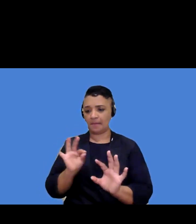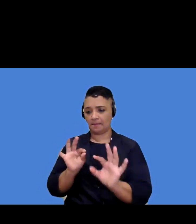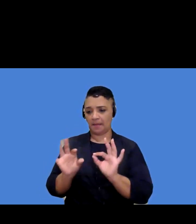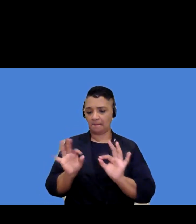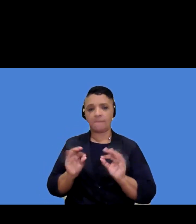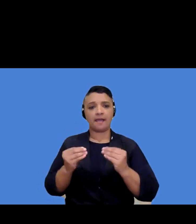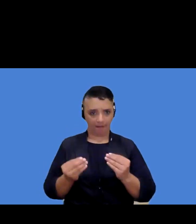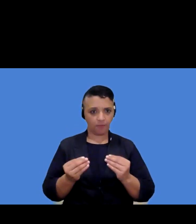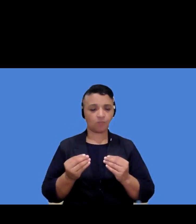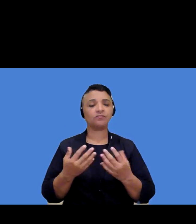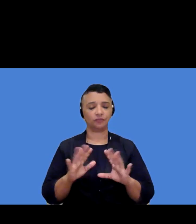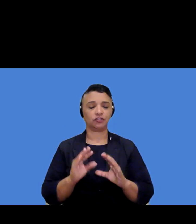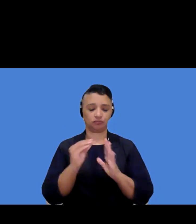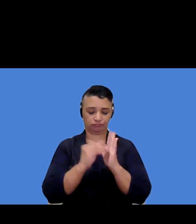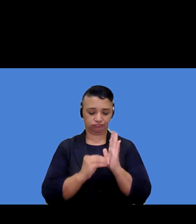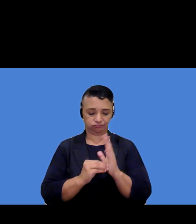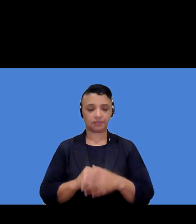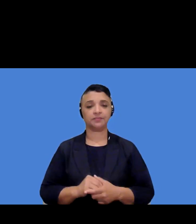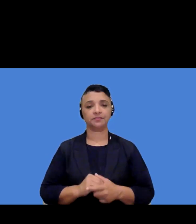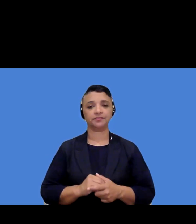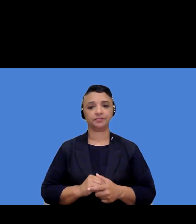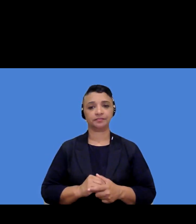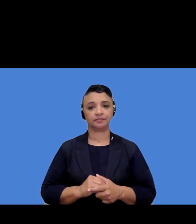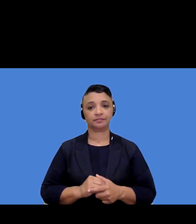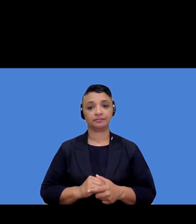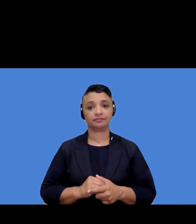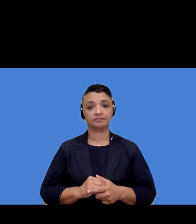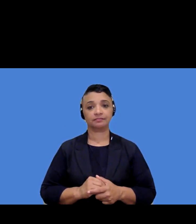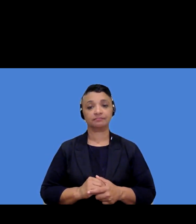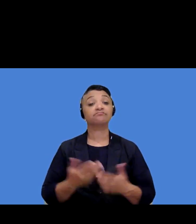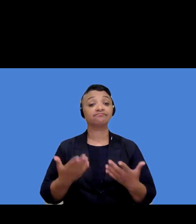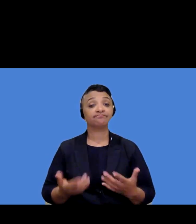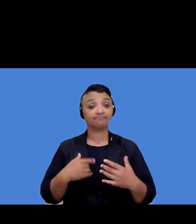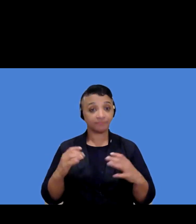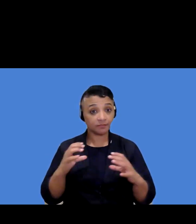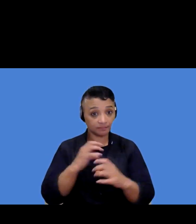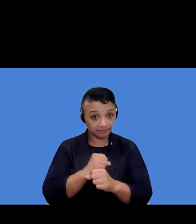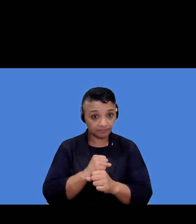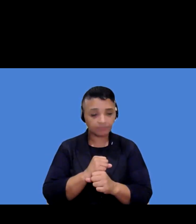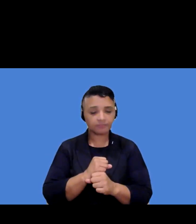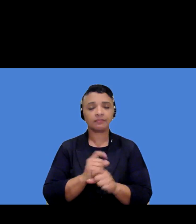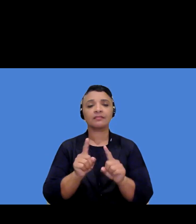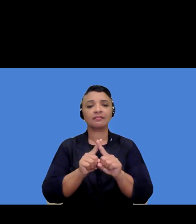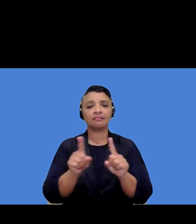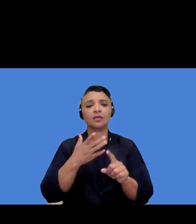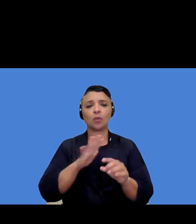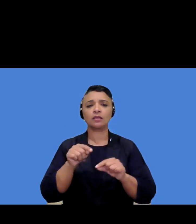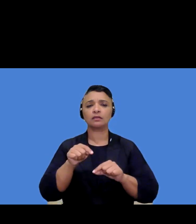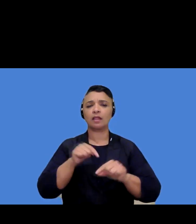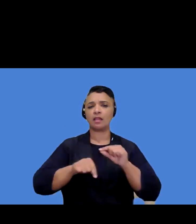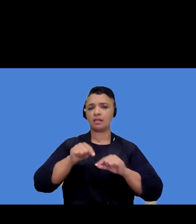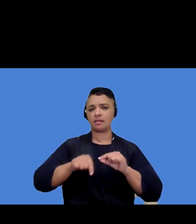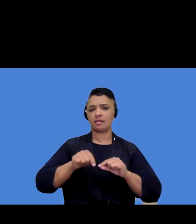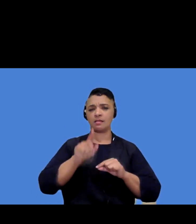Summit. Looking at concluding my remarks, I would also like to go back to all of the